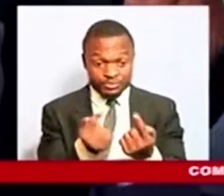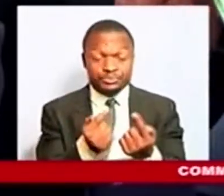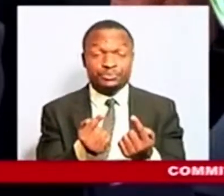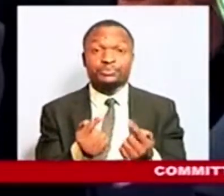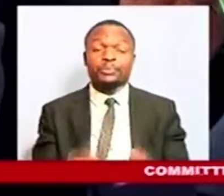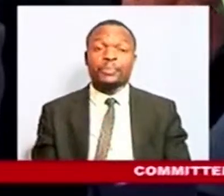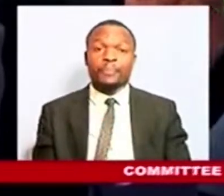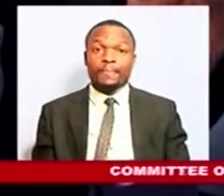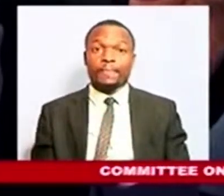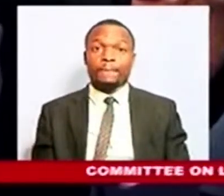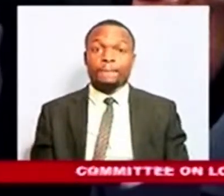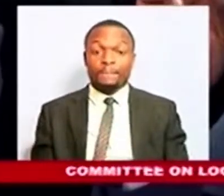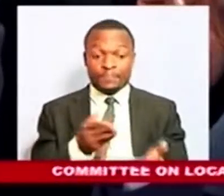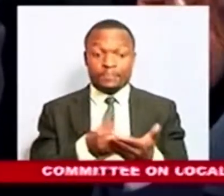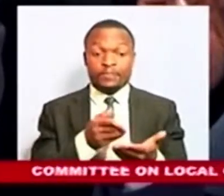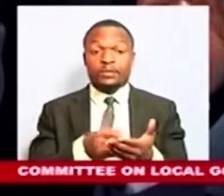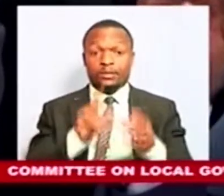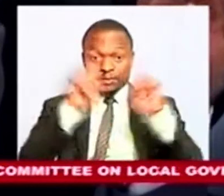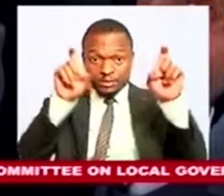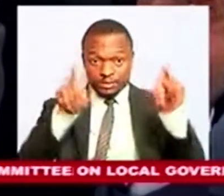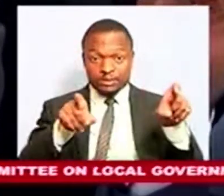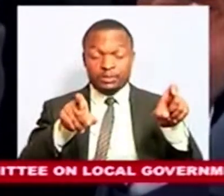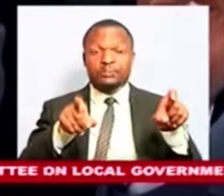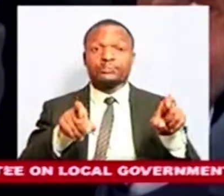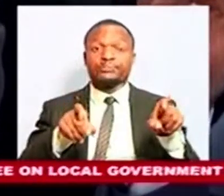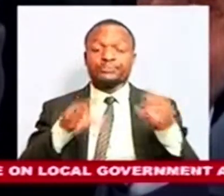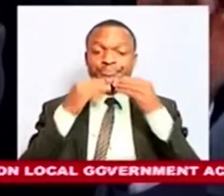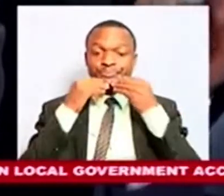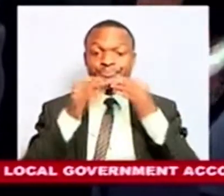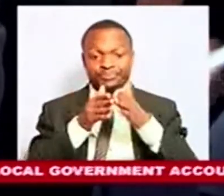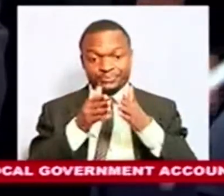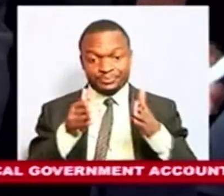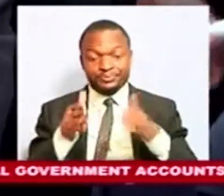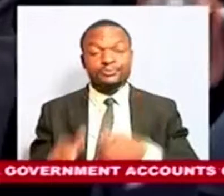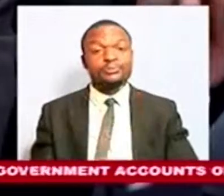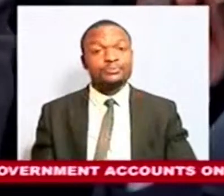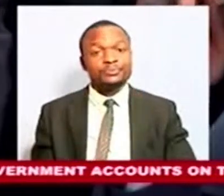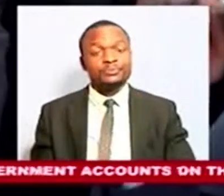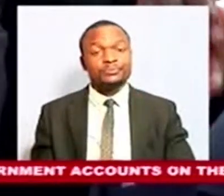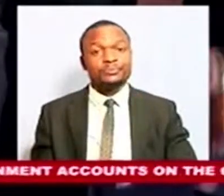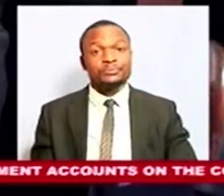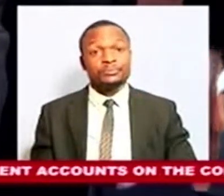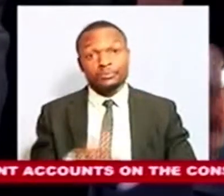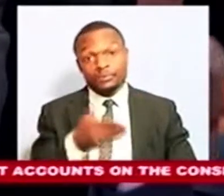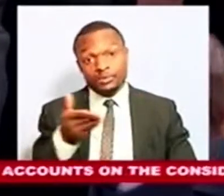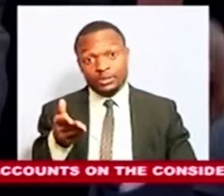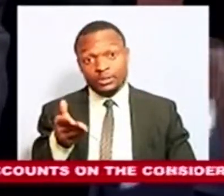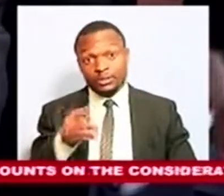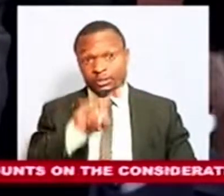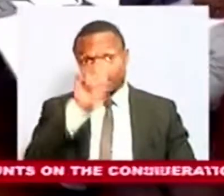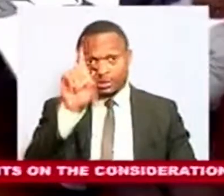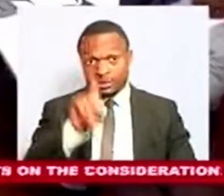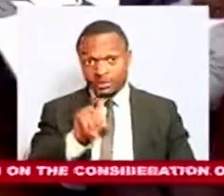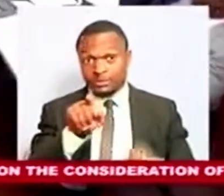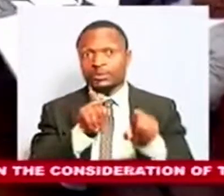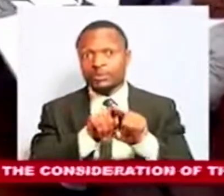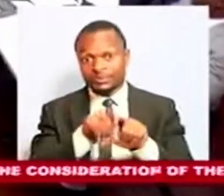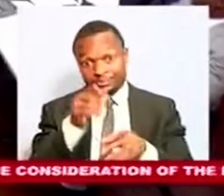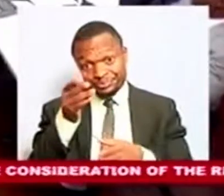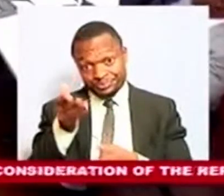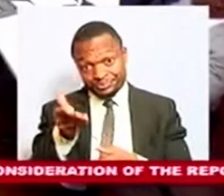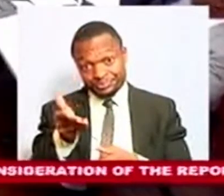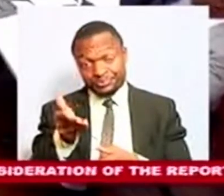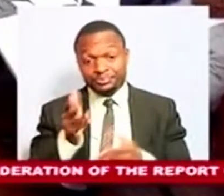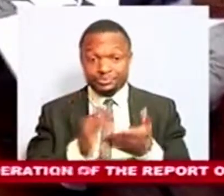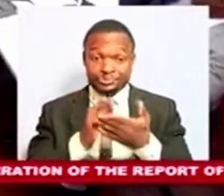So this certificate needs to be thank you very much. retrieved. You have a follow-up on the same? Okay,